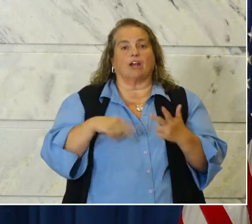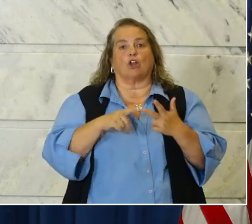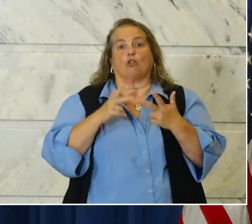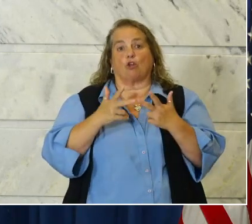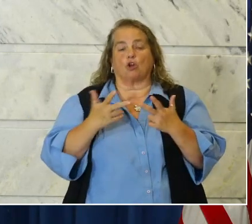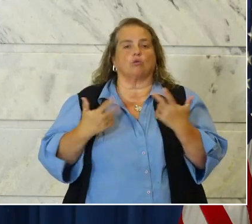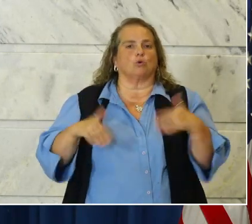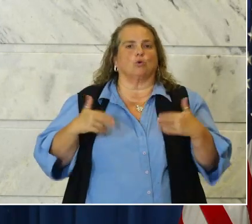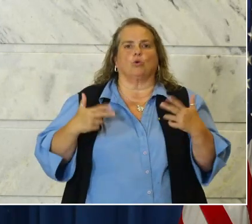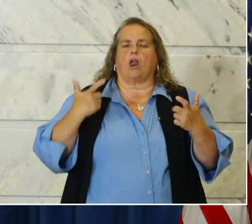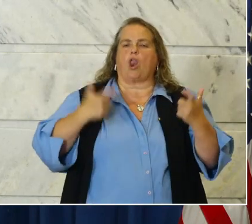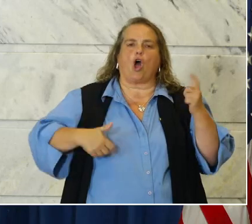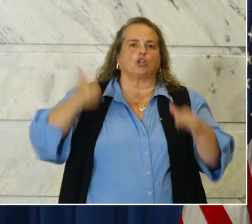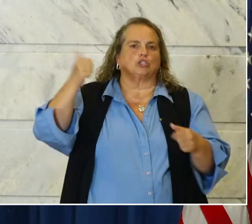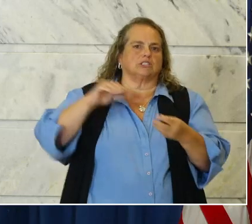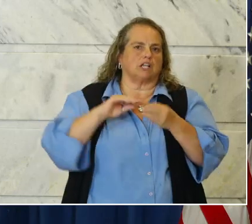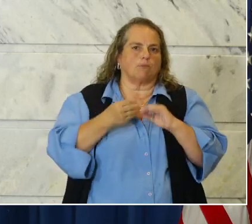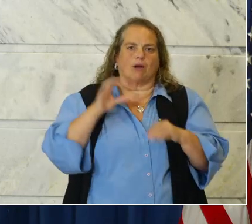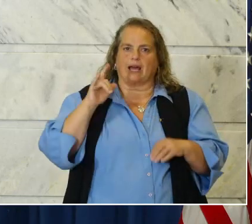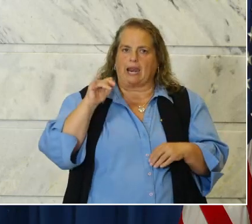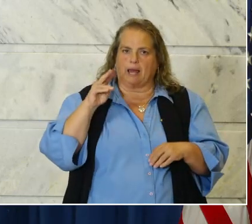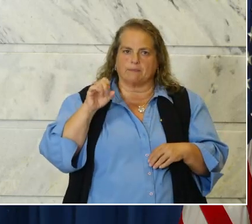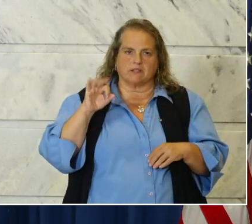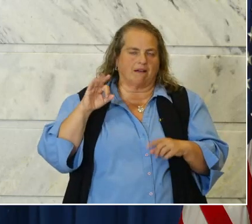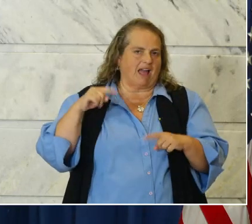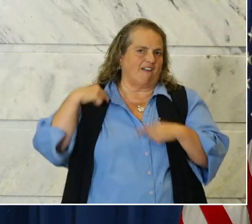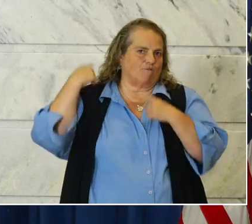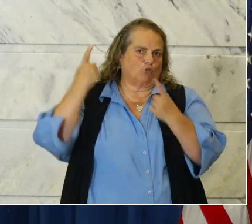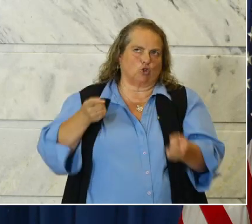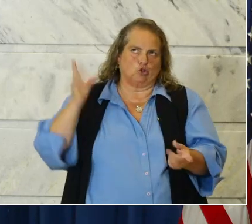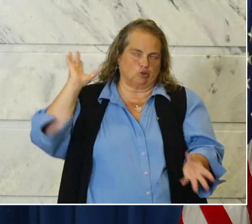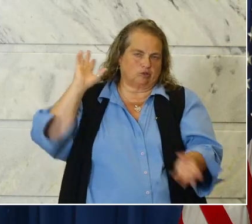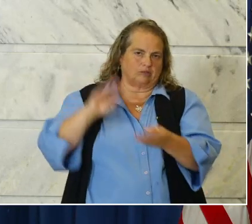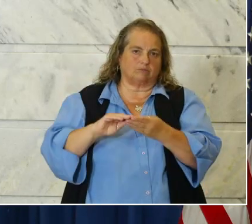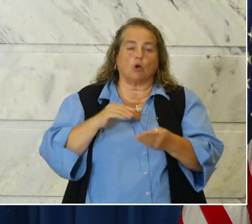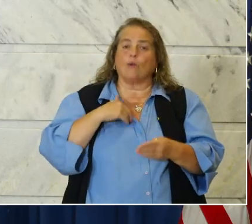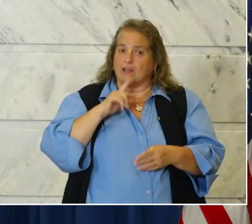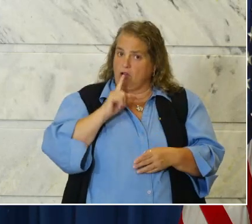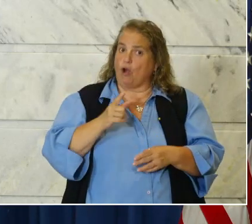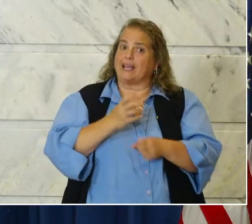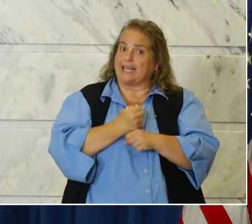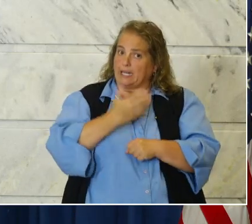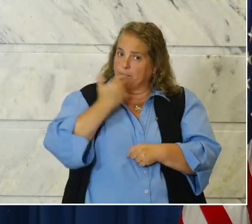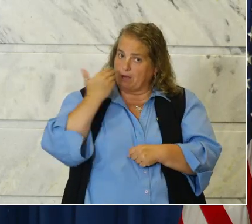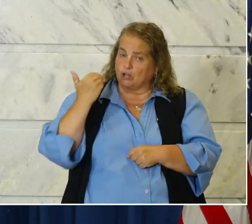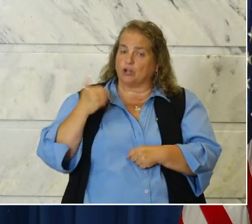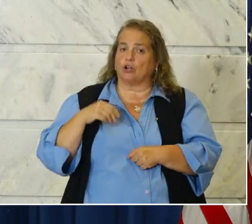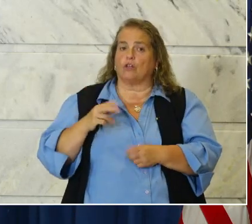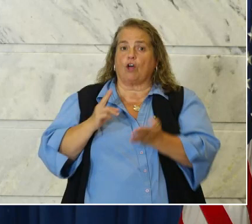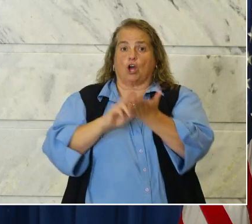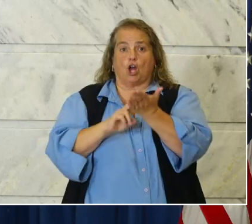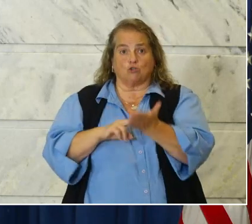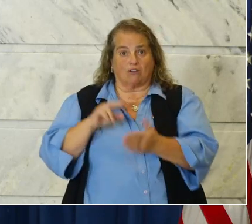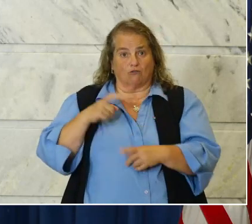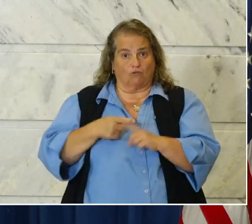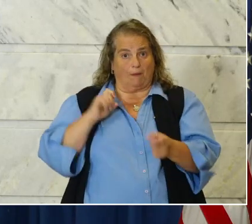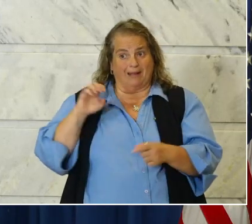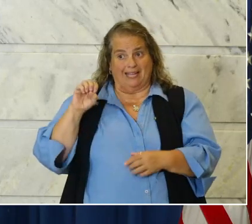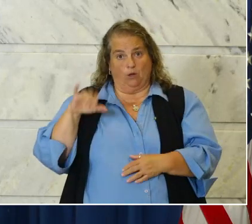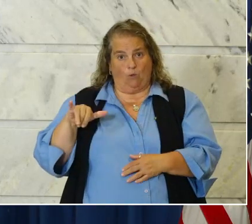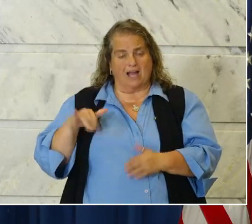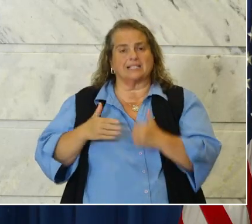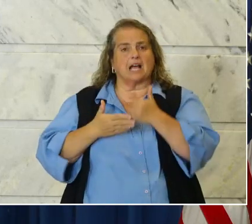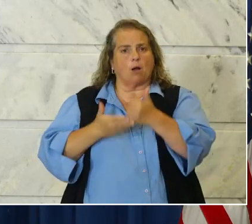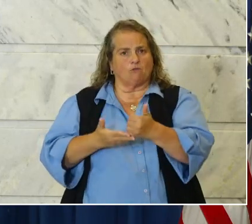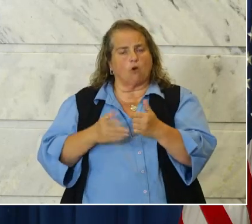claims of all time. But we're getting better. Certainly the contract with EY has been significantly helpful, though the Office of